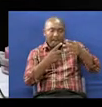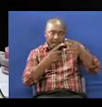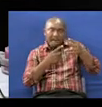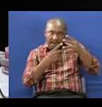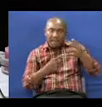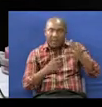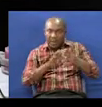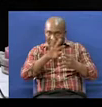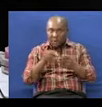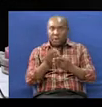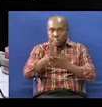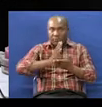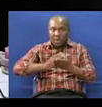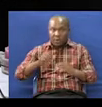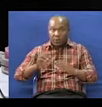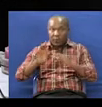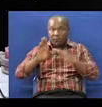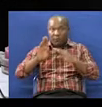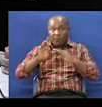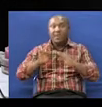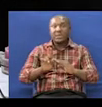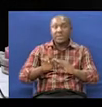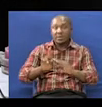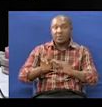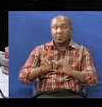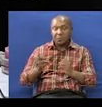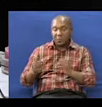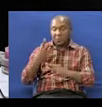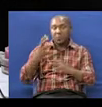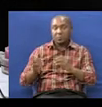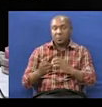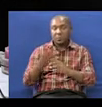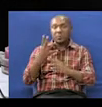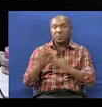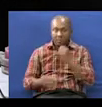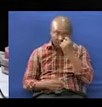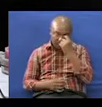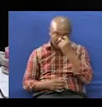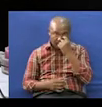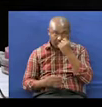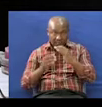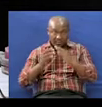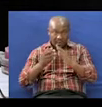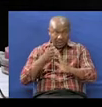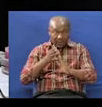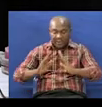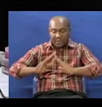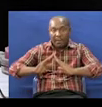us start the function of each part of the Bunsen burner. Starting with